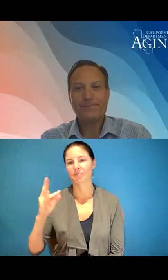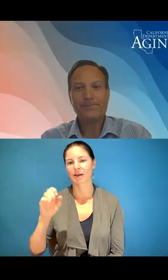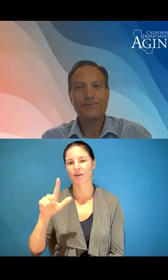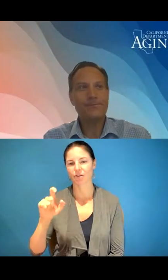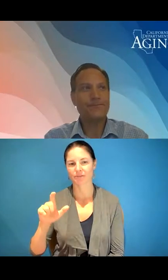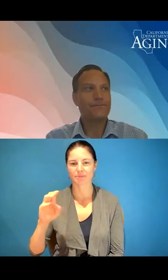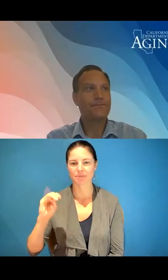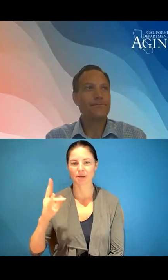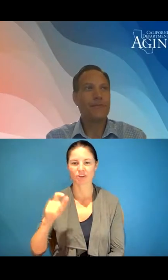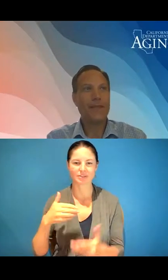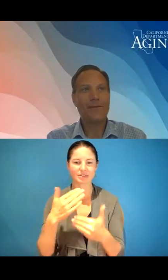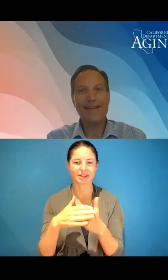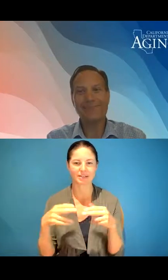please.